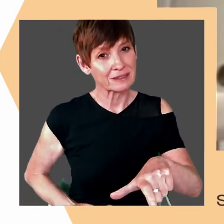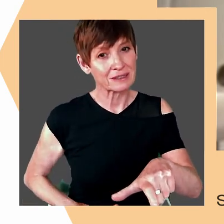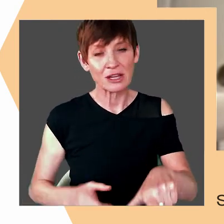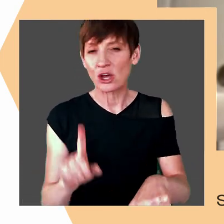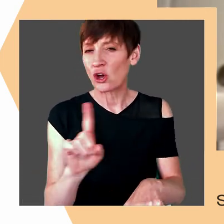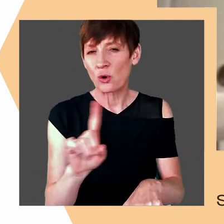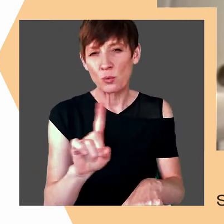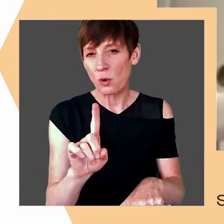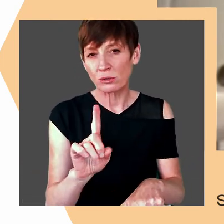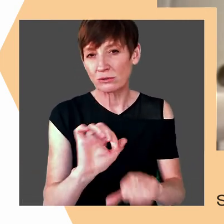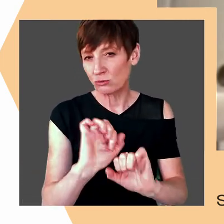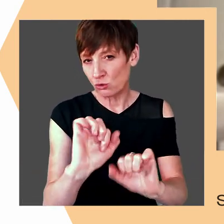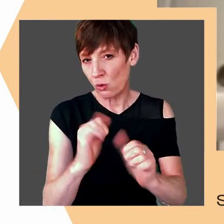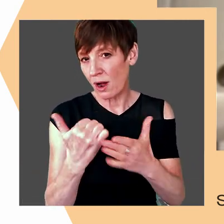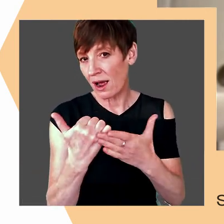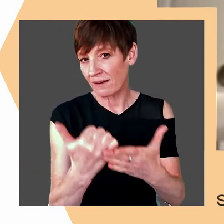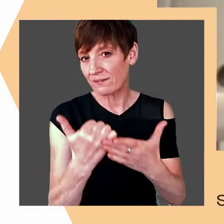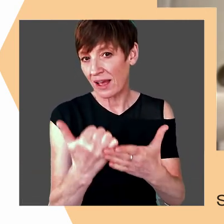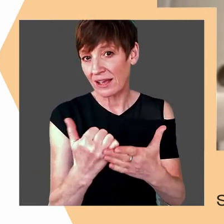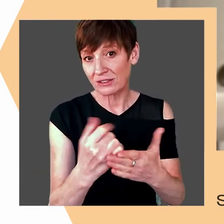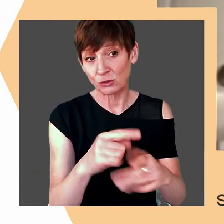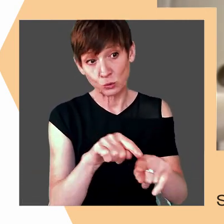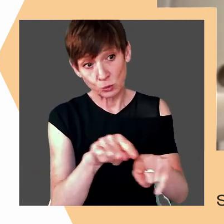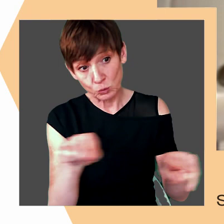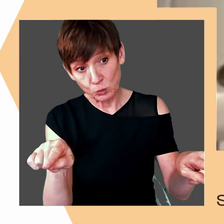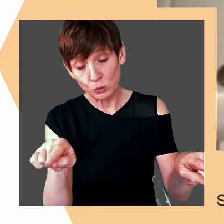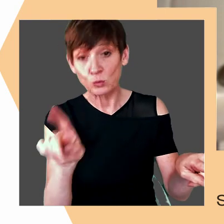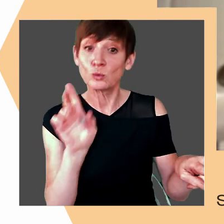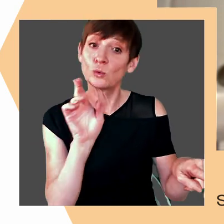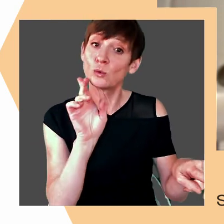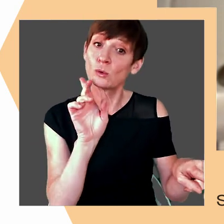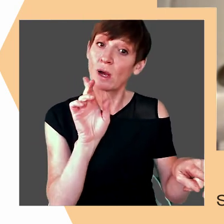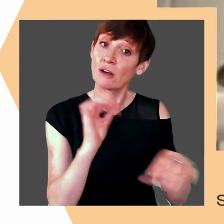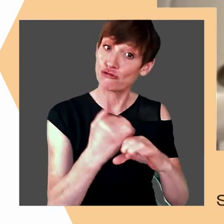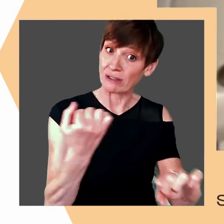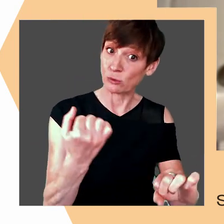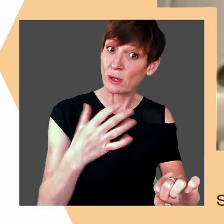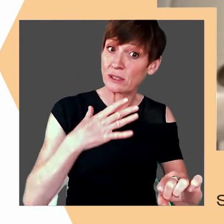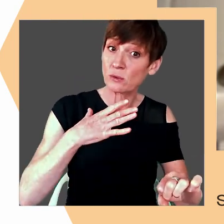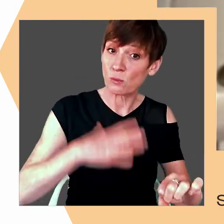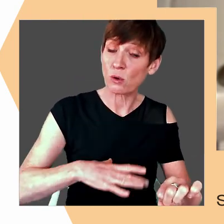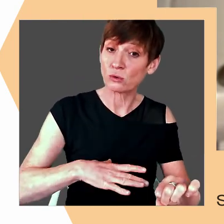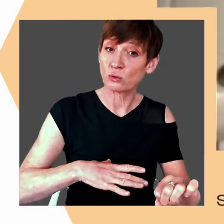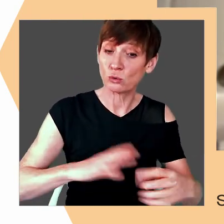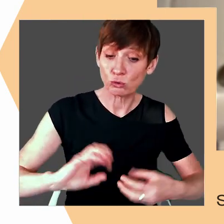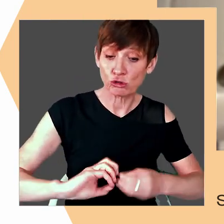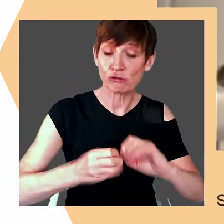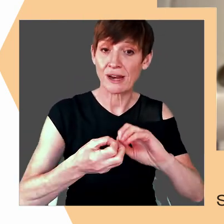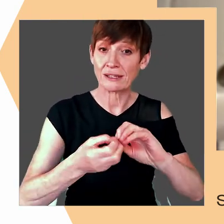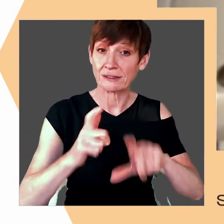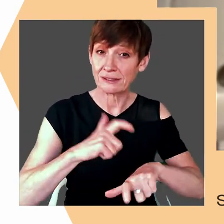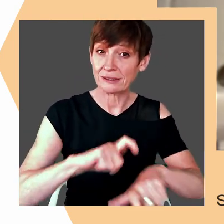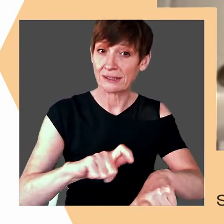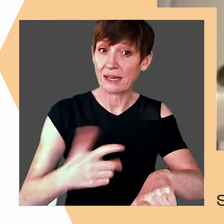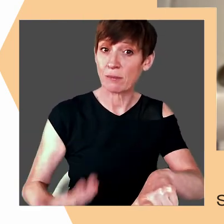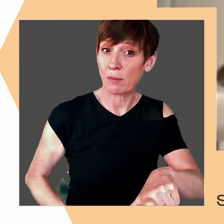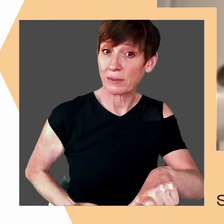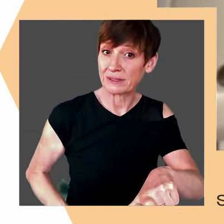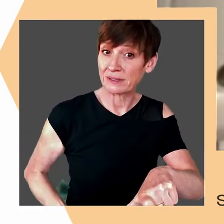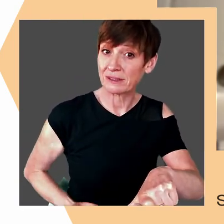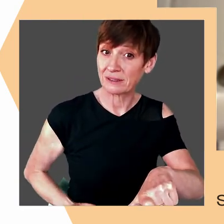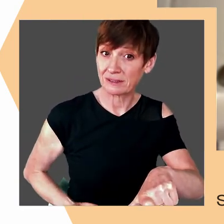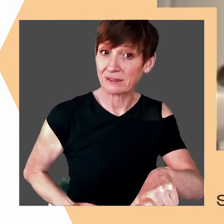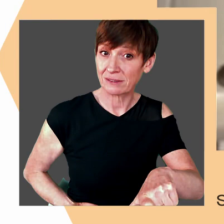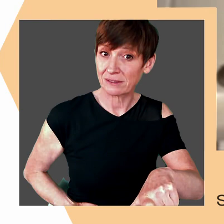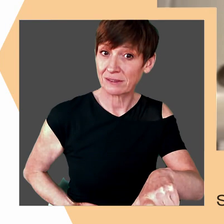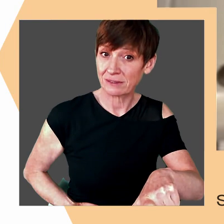for graduates who want to create a sustainable freelance career or business for themselves? Because obviously you're doing that